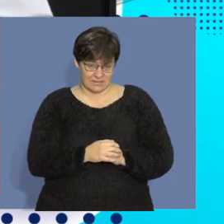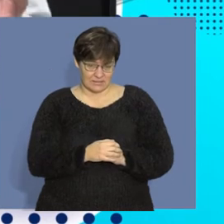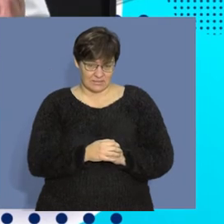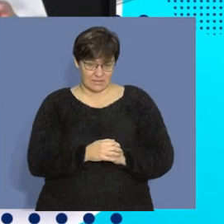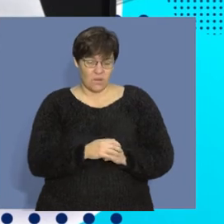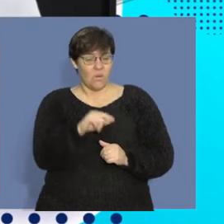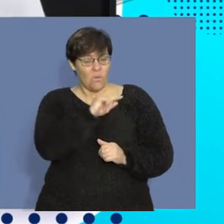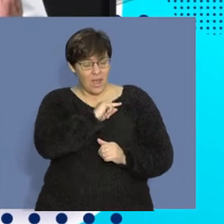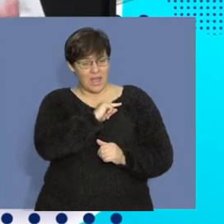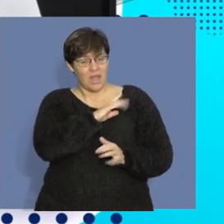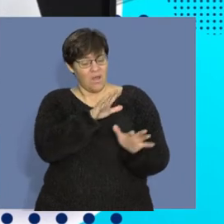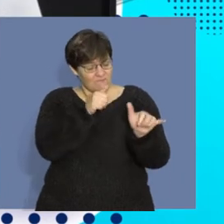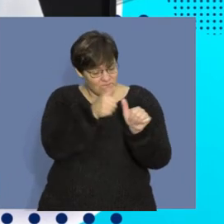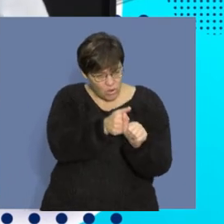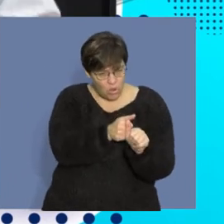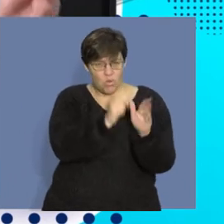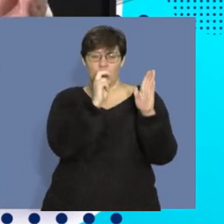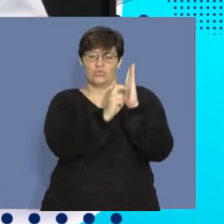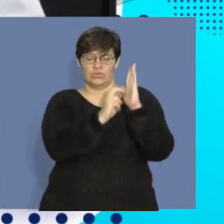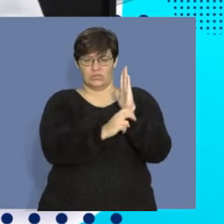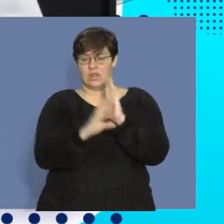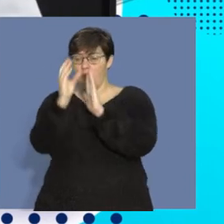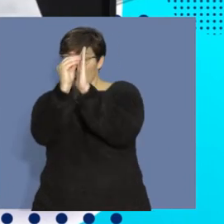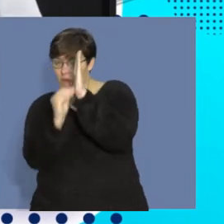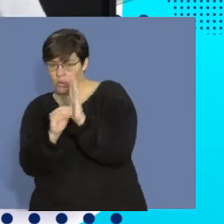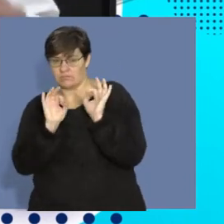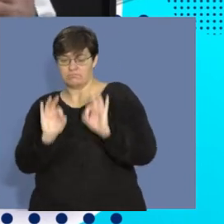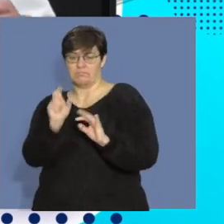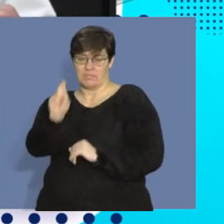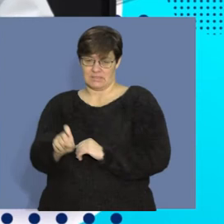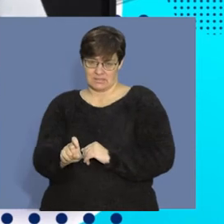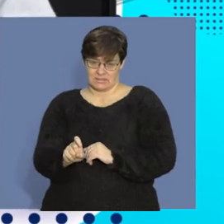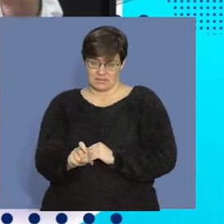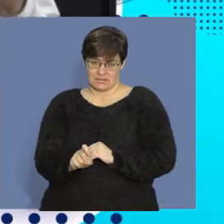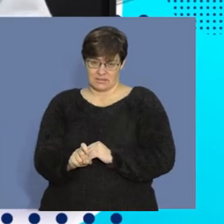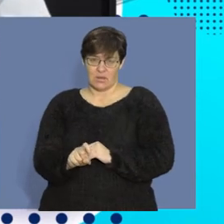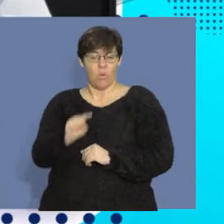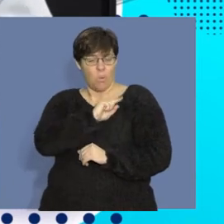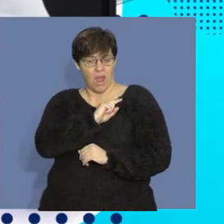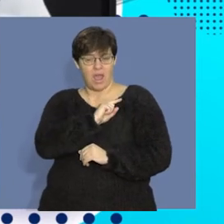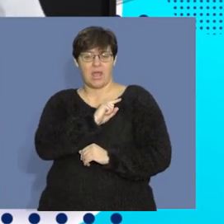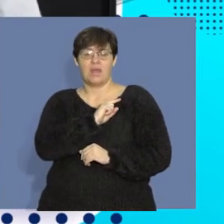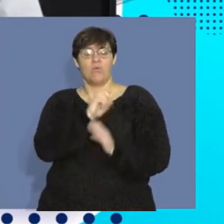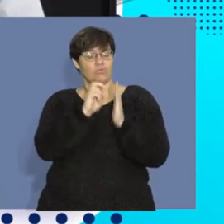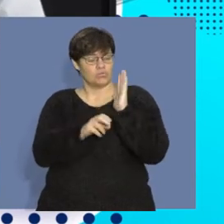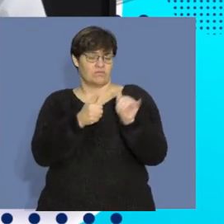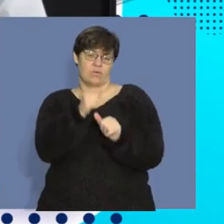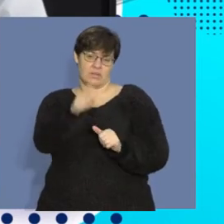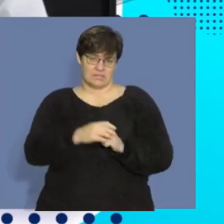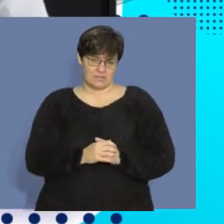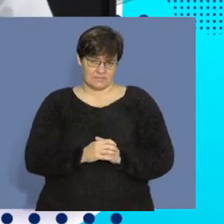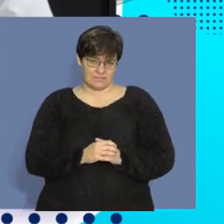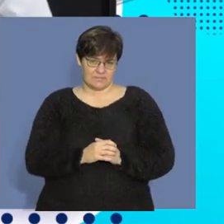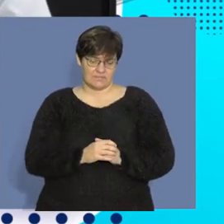is 100% compliant and our records are in order and we are doing what is necessary to be done.